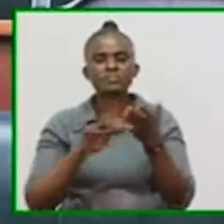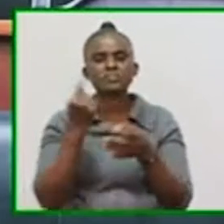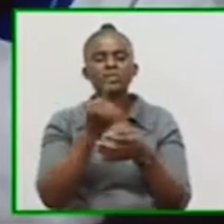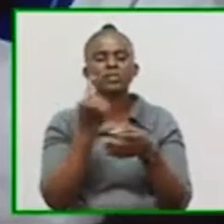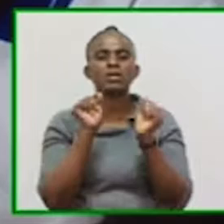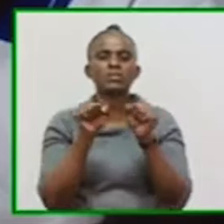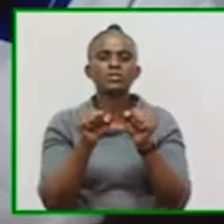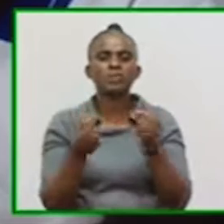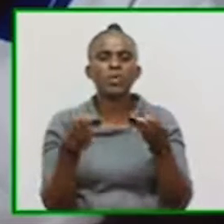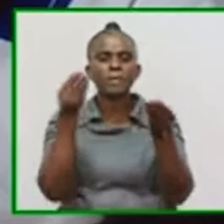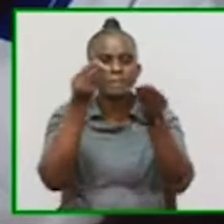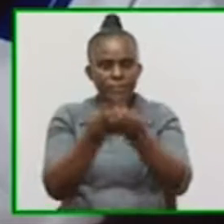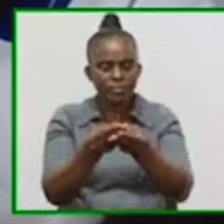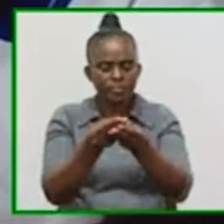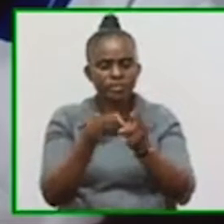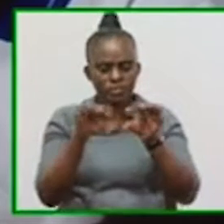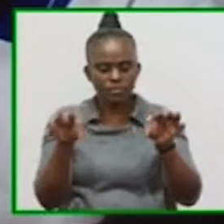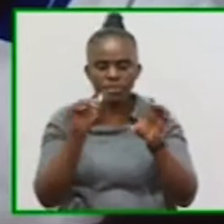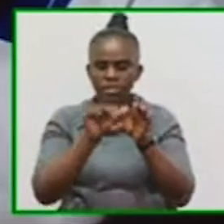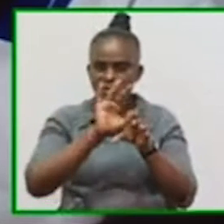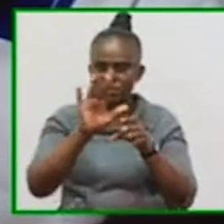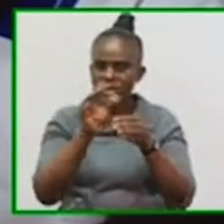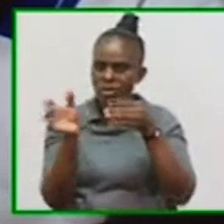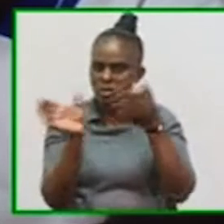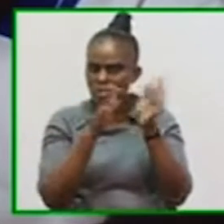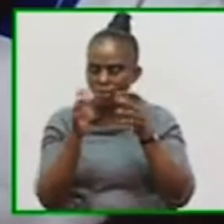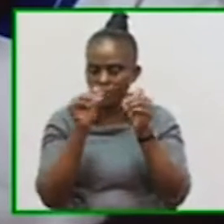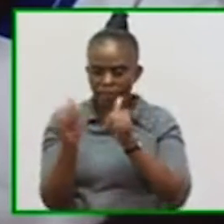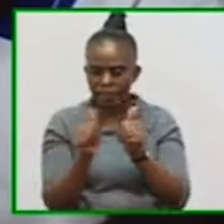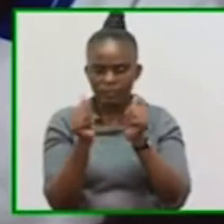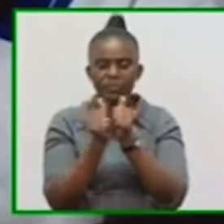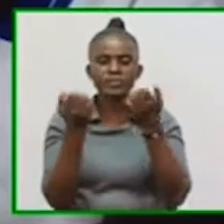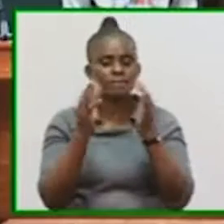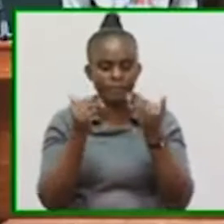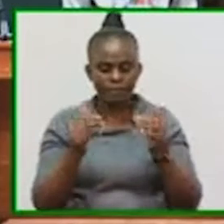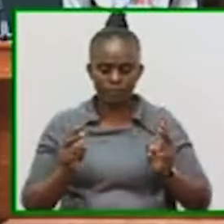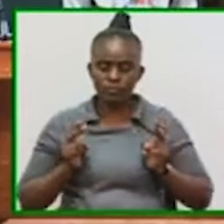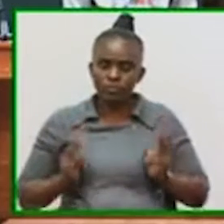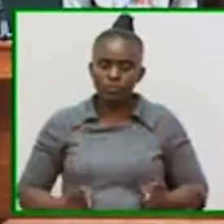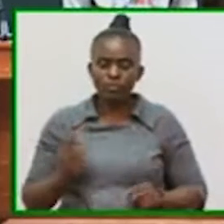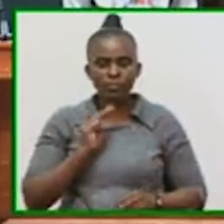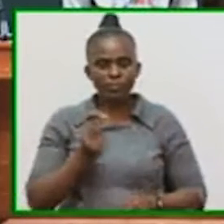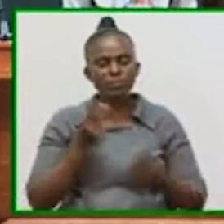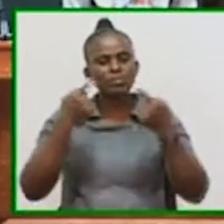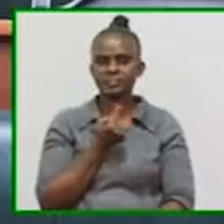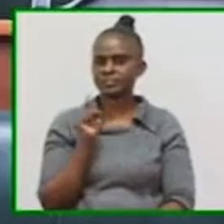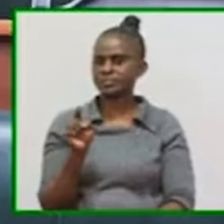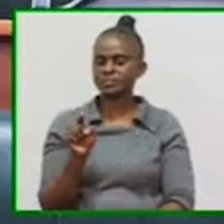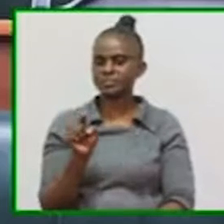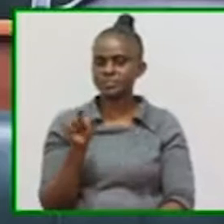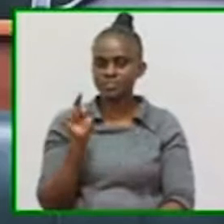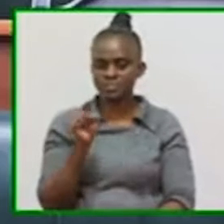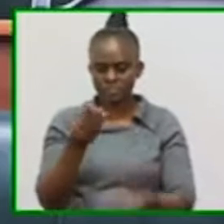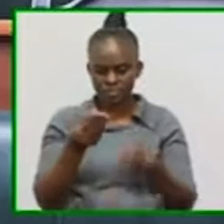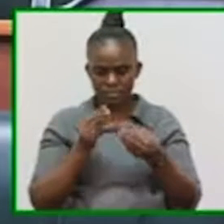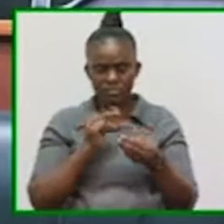put children at the forefront of climate action and environmental protection. Not only that, this will give us